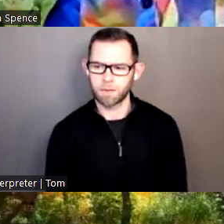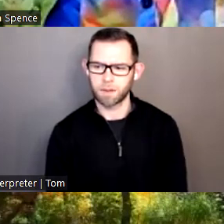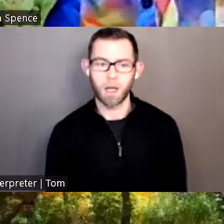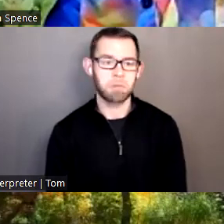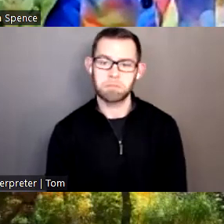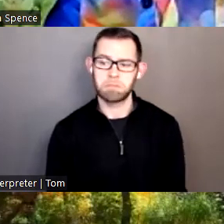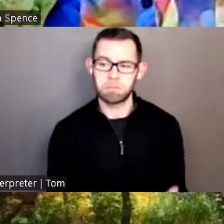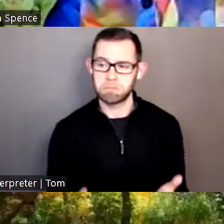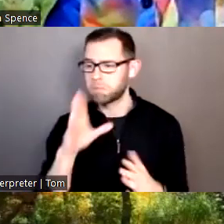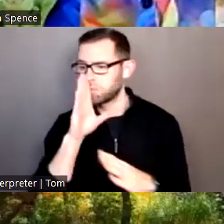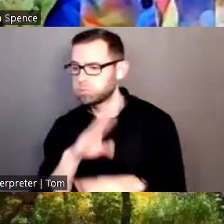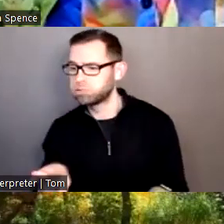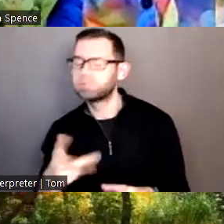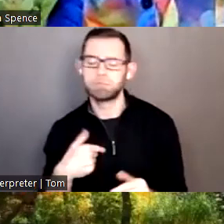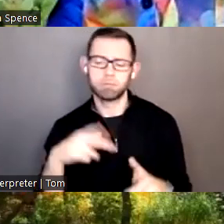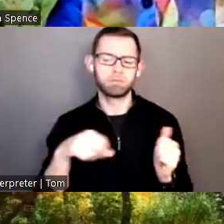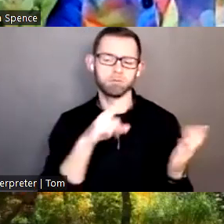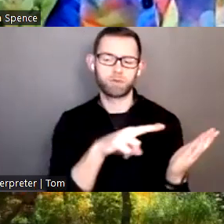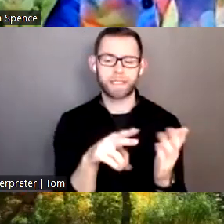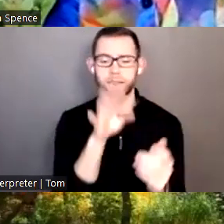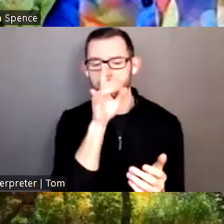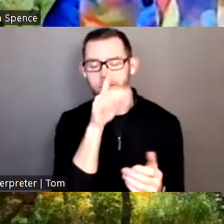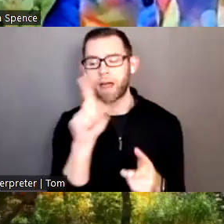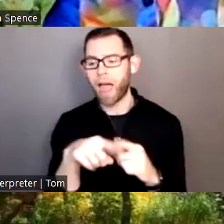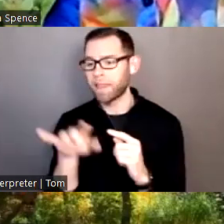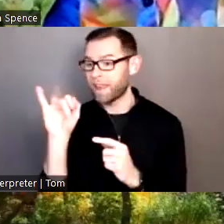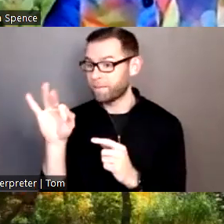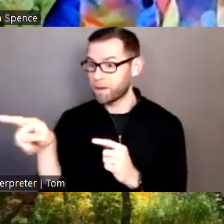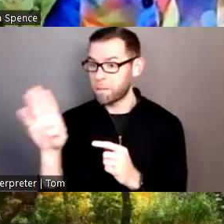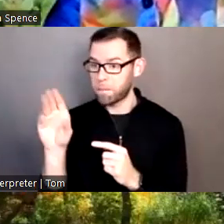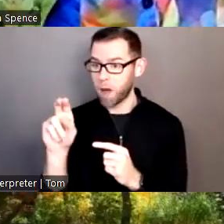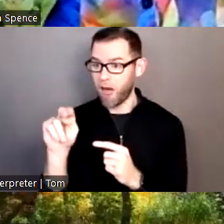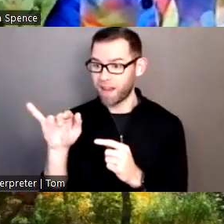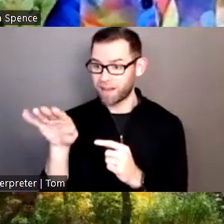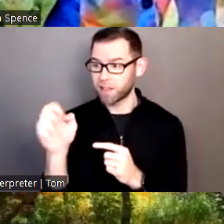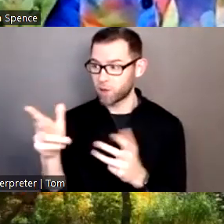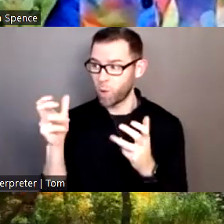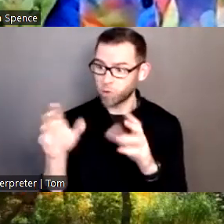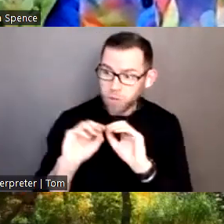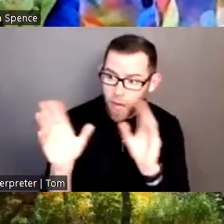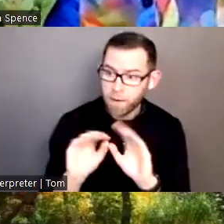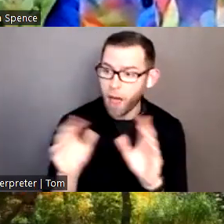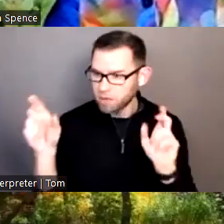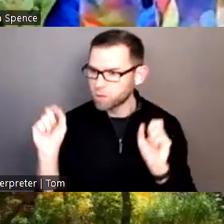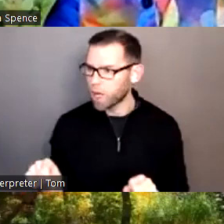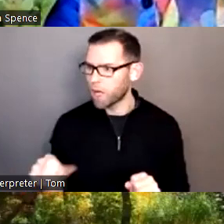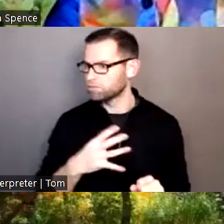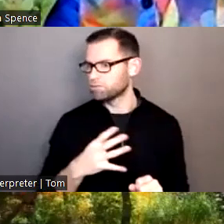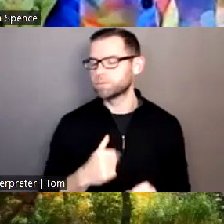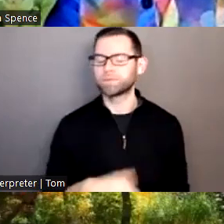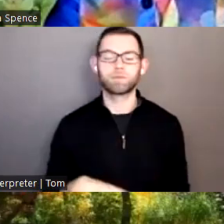I'll go ahead and read it, and then if Bonnie On va wants to lire. clarification in the chat, Après we can ça, go ahead. c'est vrai capable But, de mettre dans le chat là. Bonnie